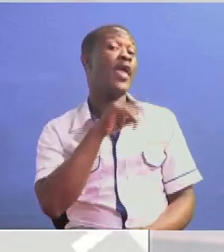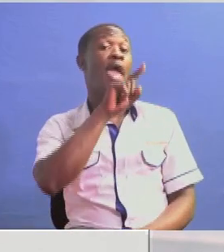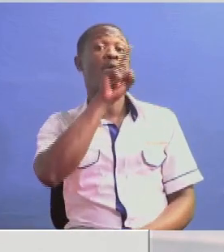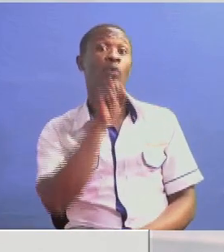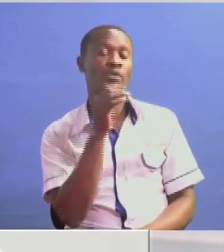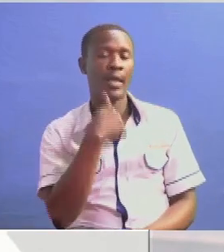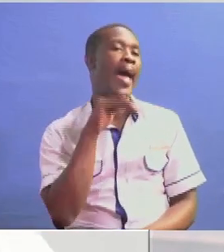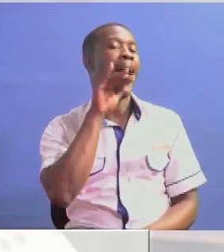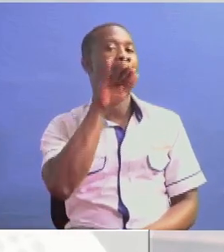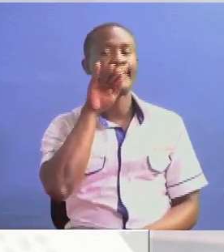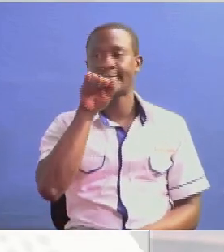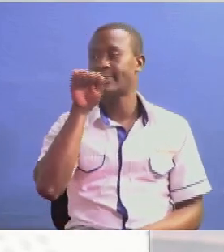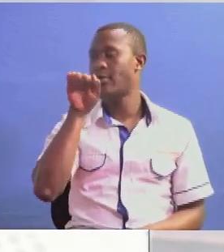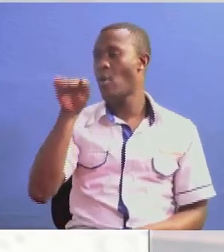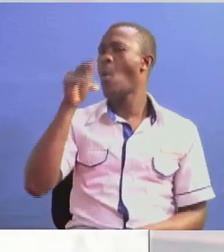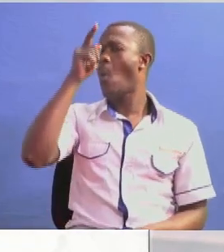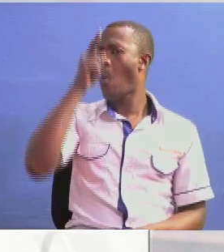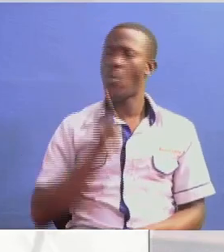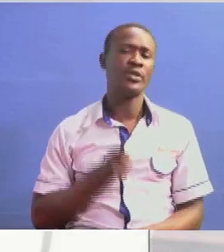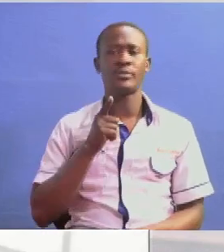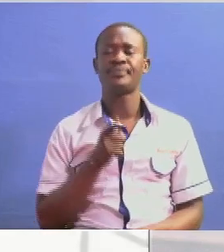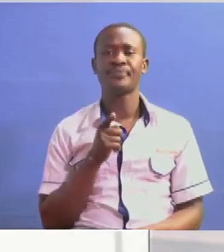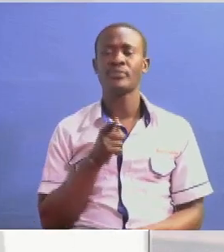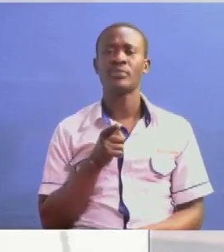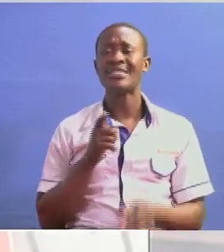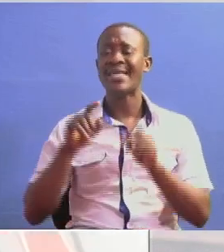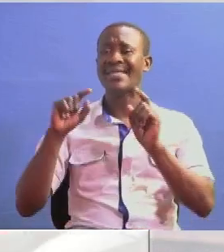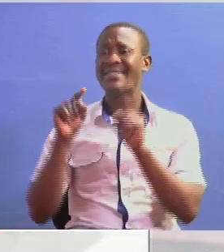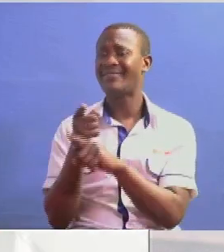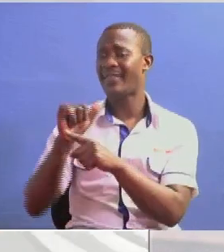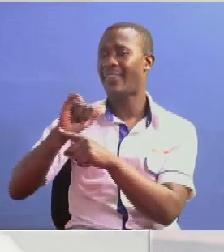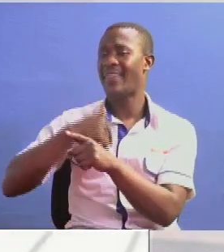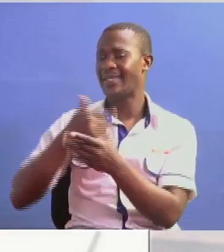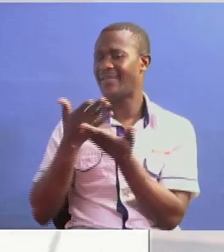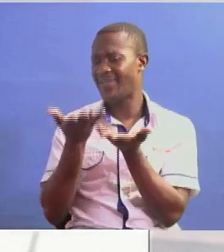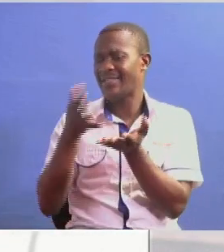people are asking, so what difference does